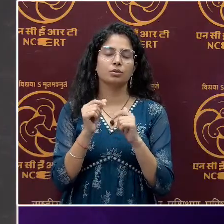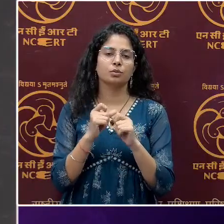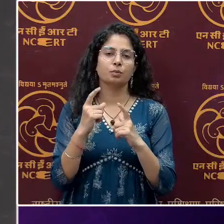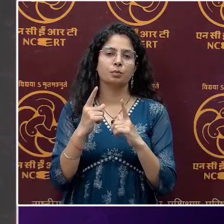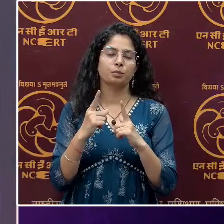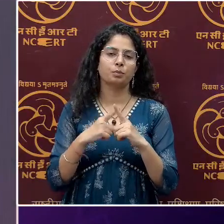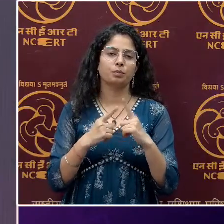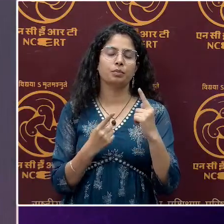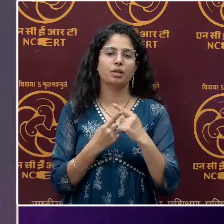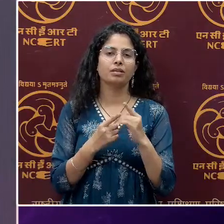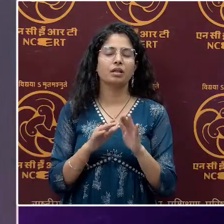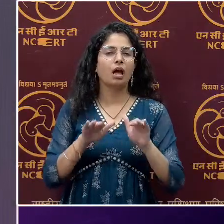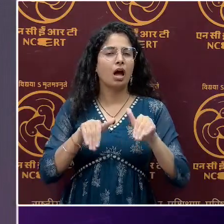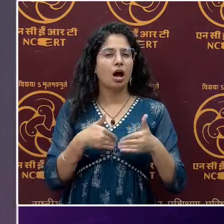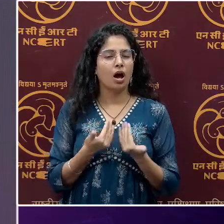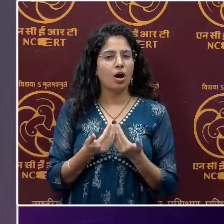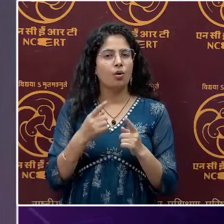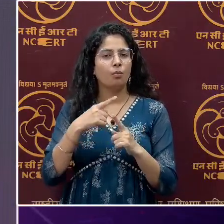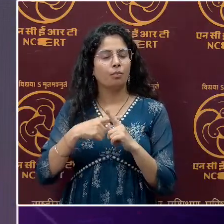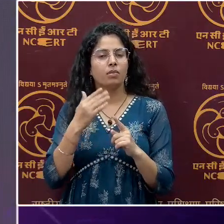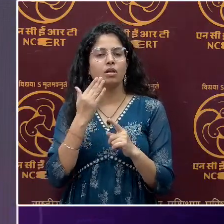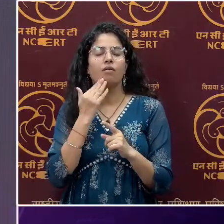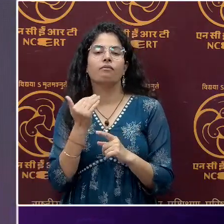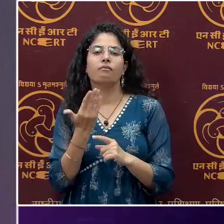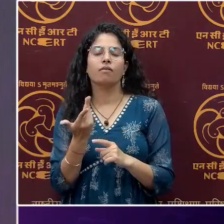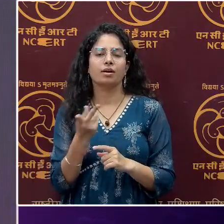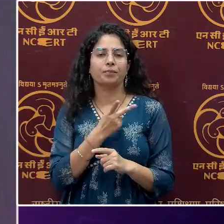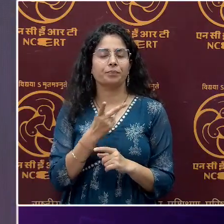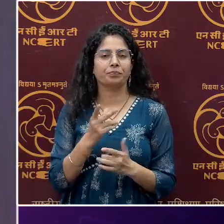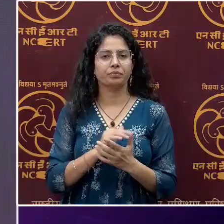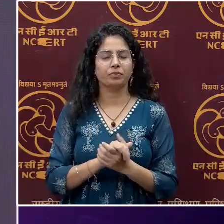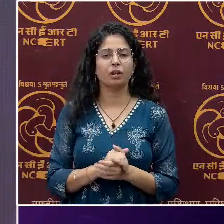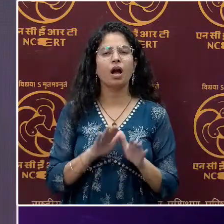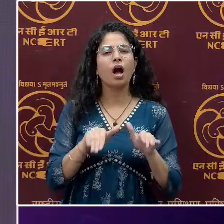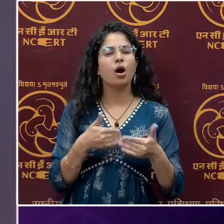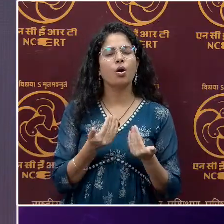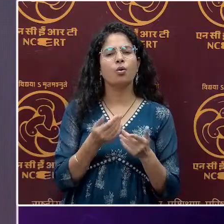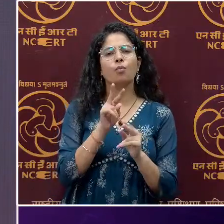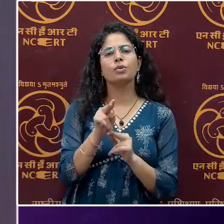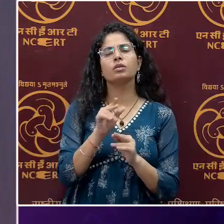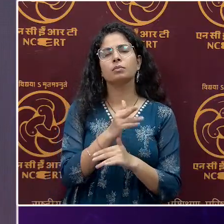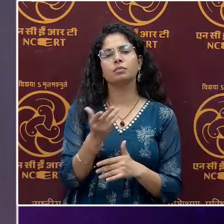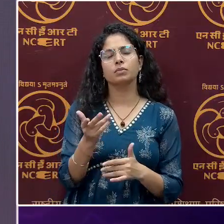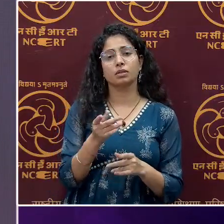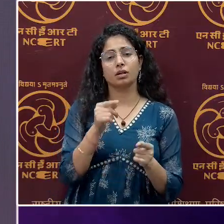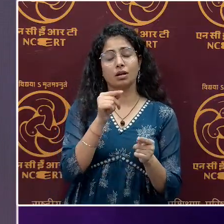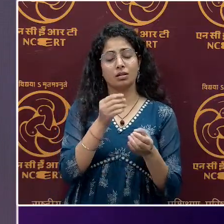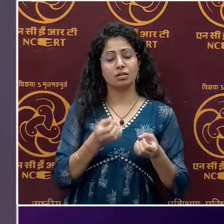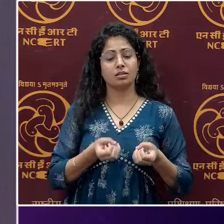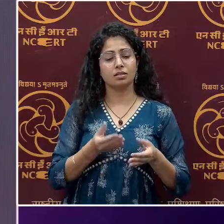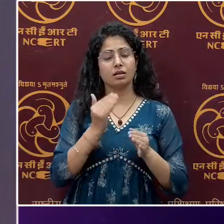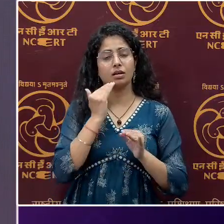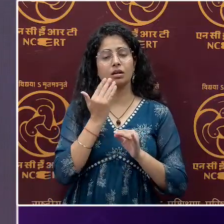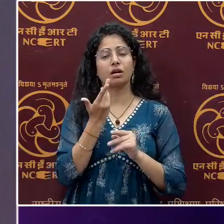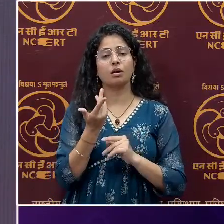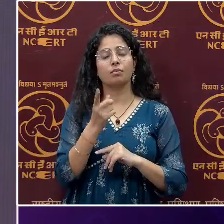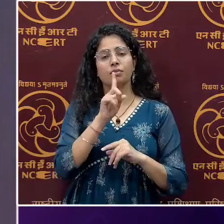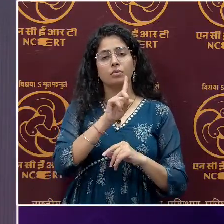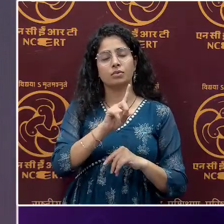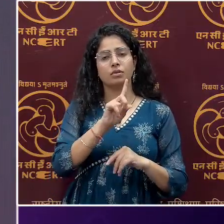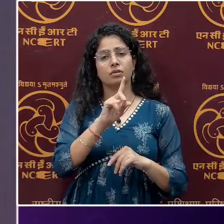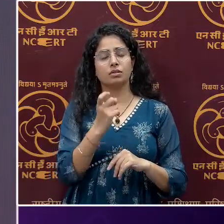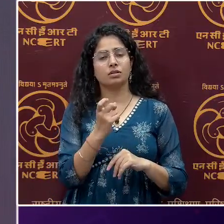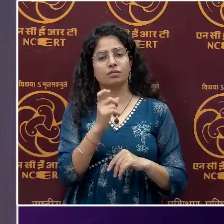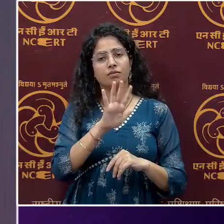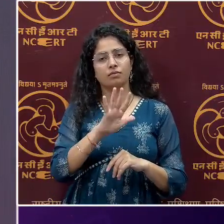how and why this chapter? So how is you can begin it from 1757, which is the